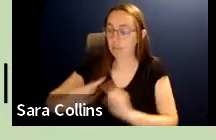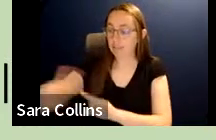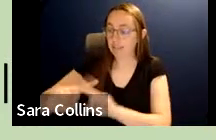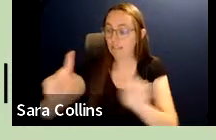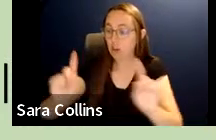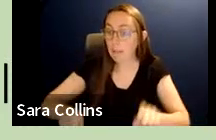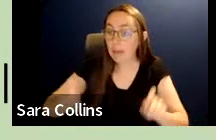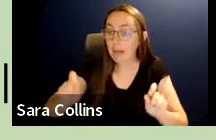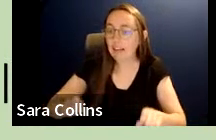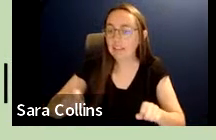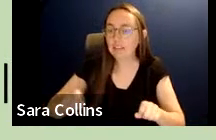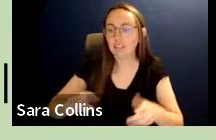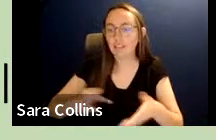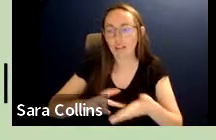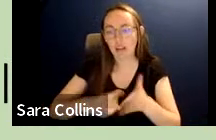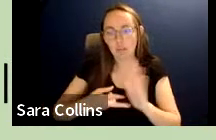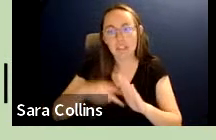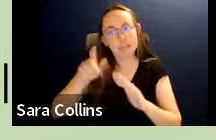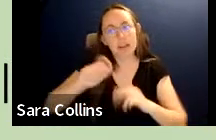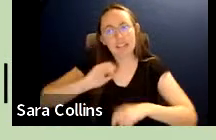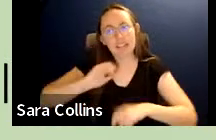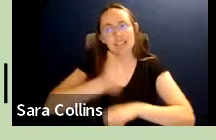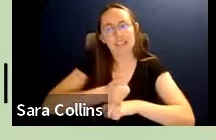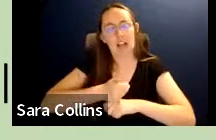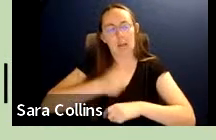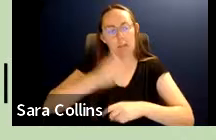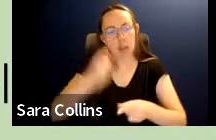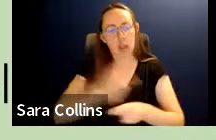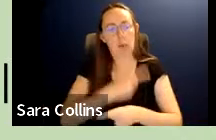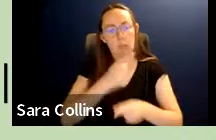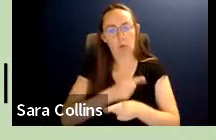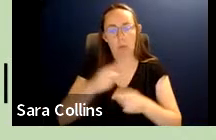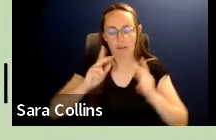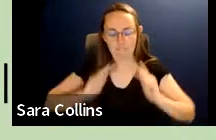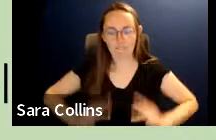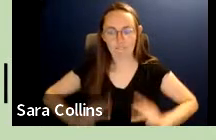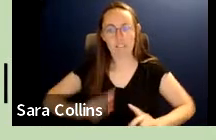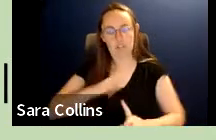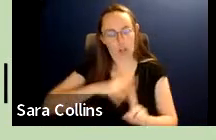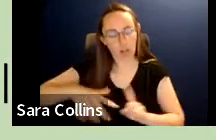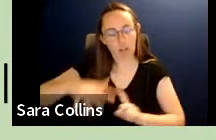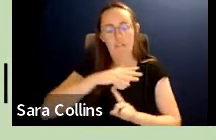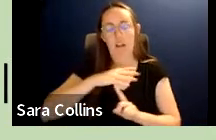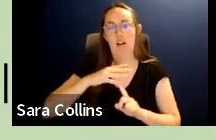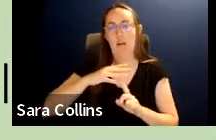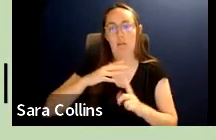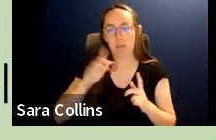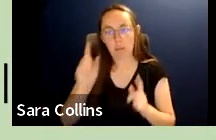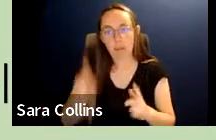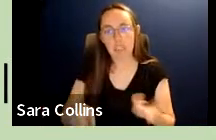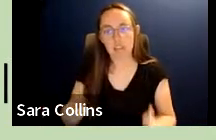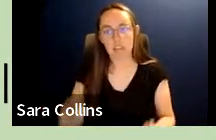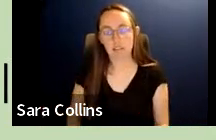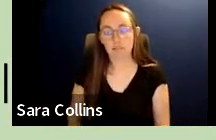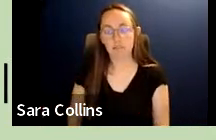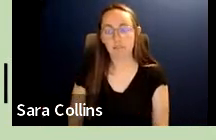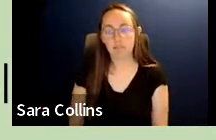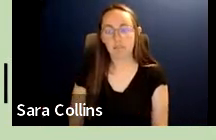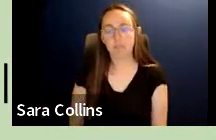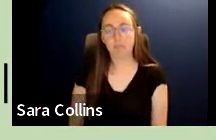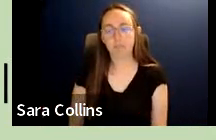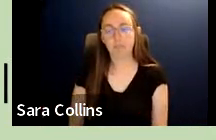serious about what we need to do in the infrastructure and the physical environment to make that possible. I'm going to